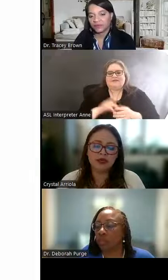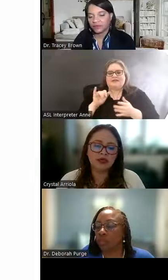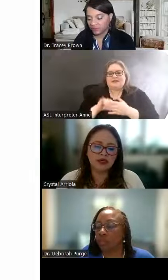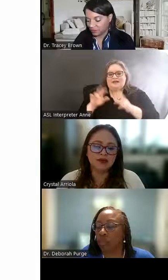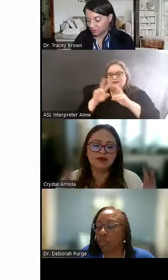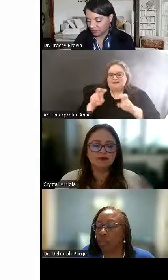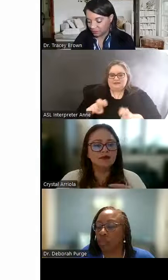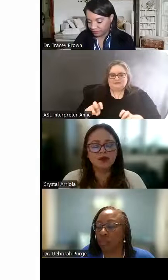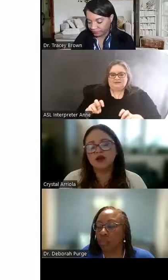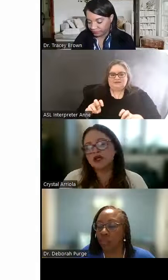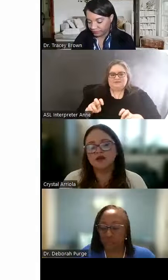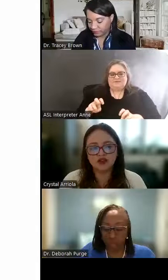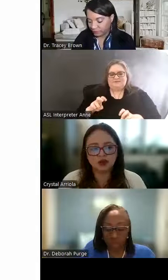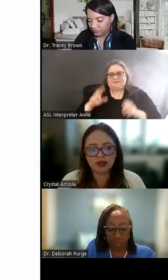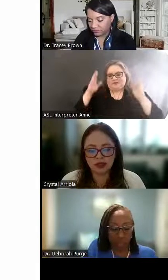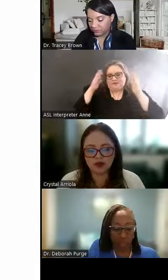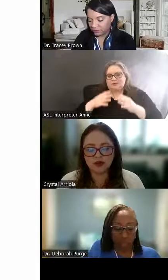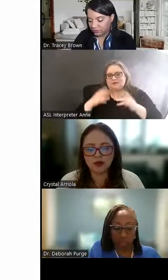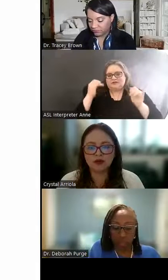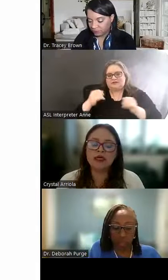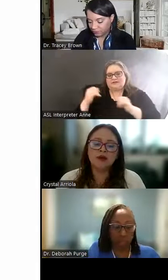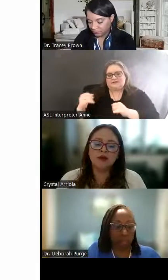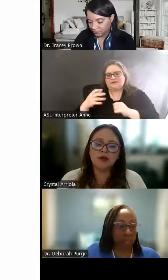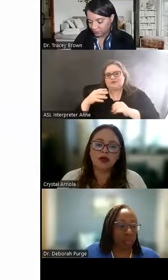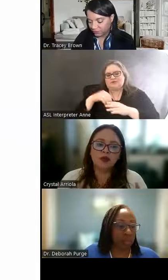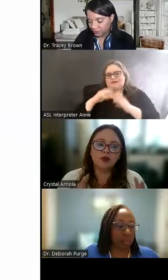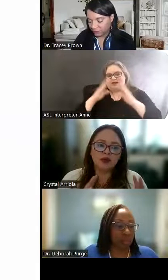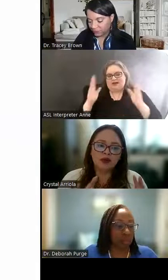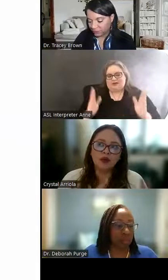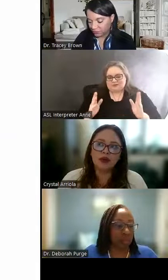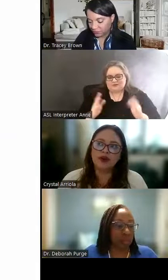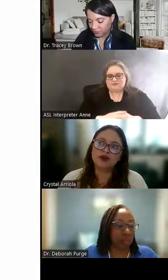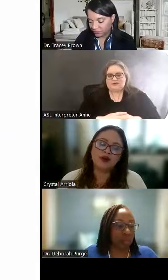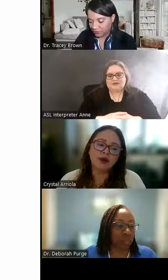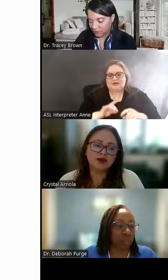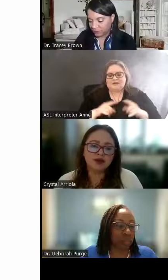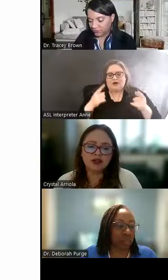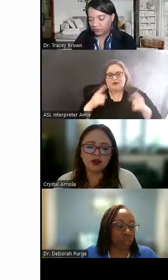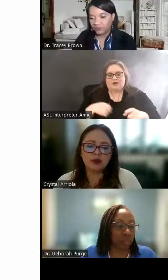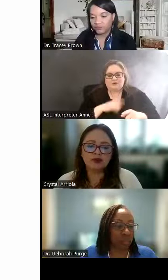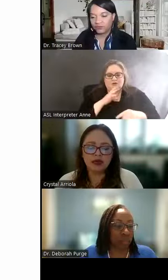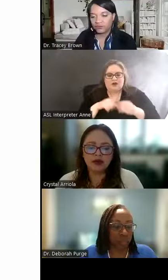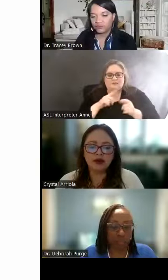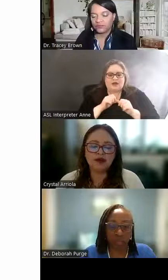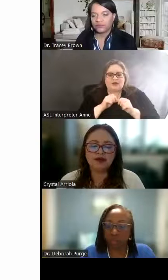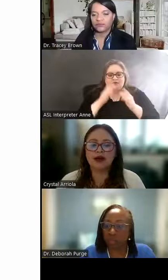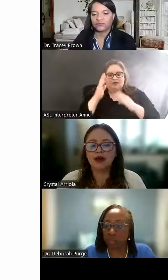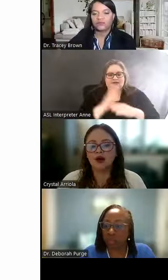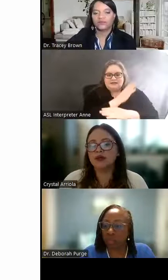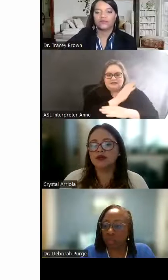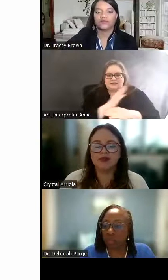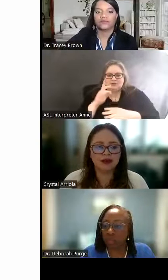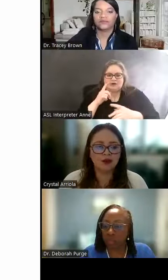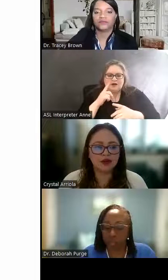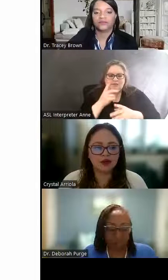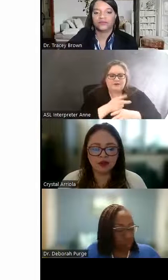assessment is focused on the individual and the household. But when we are talking about the continuum of care is how are